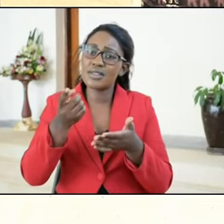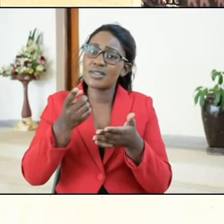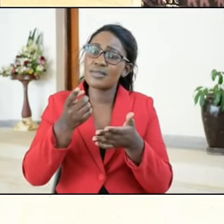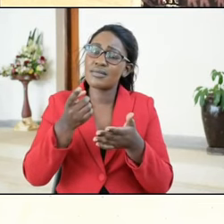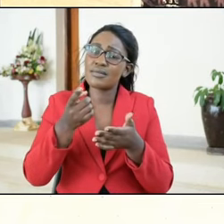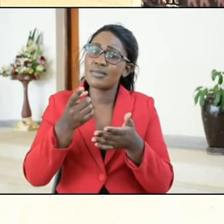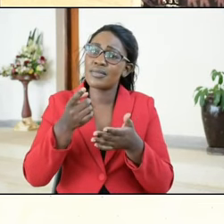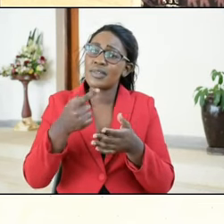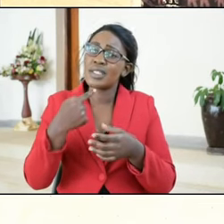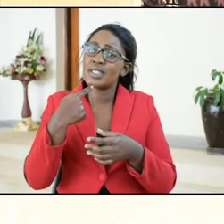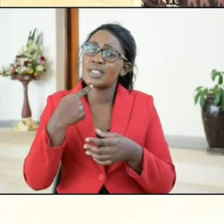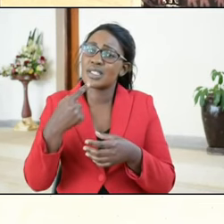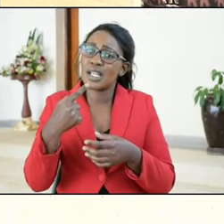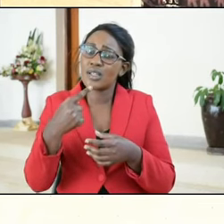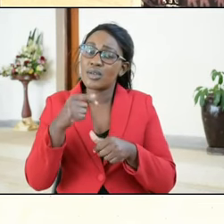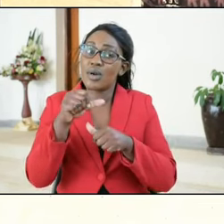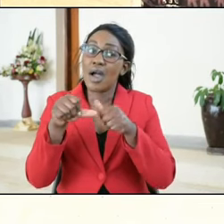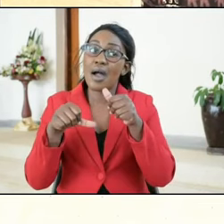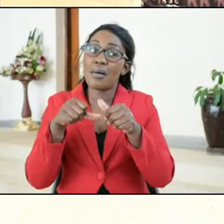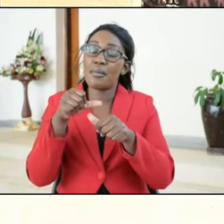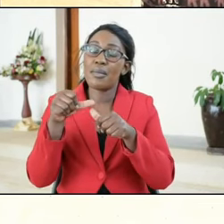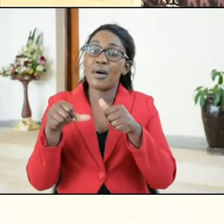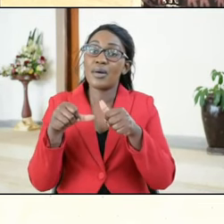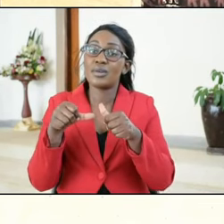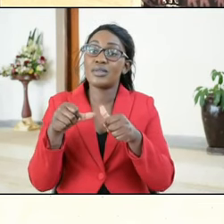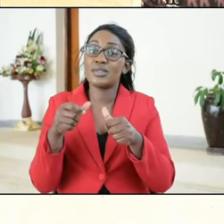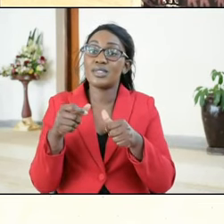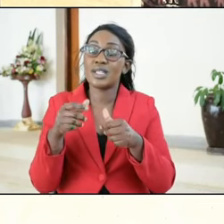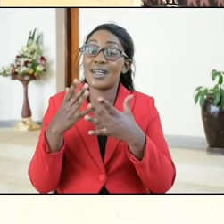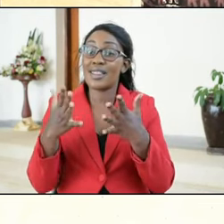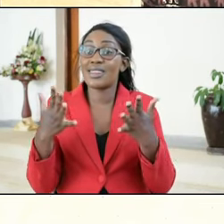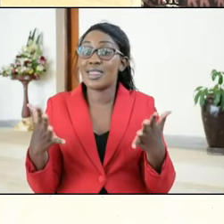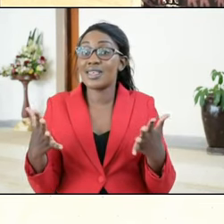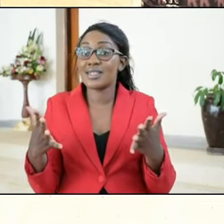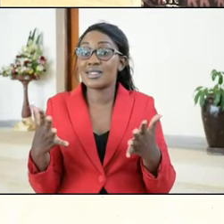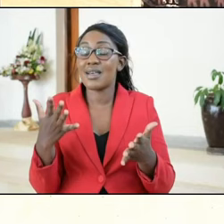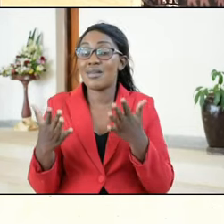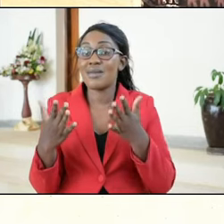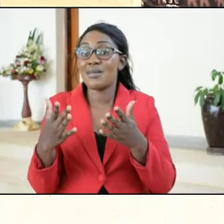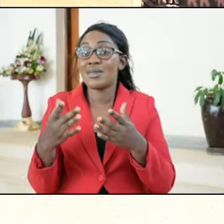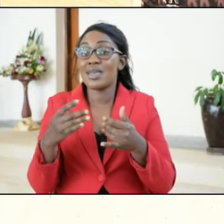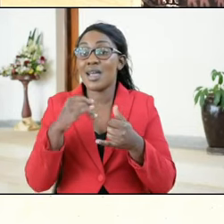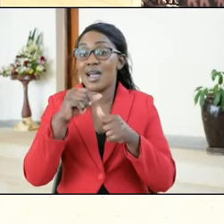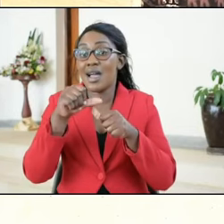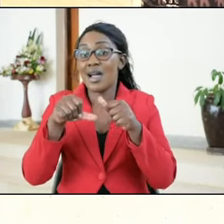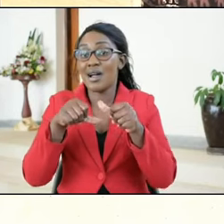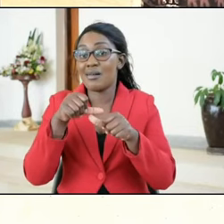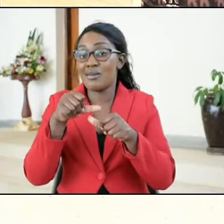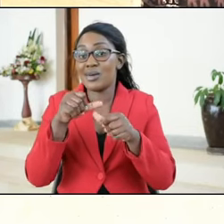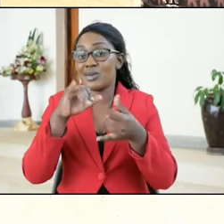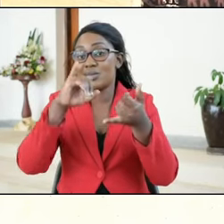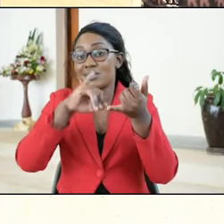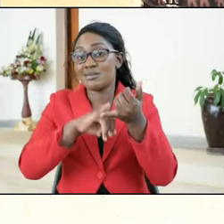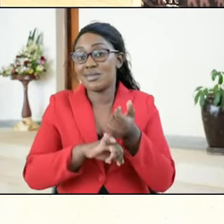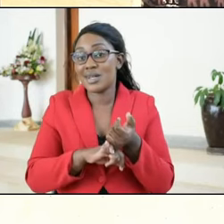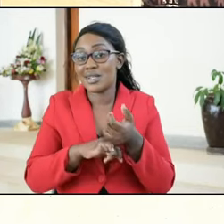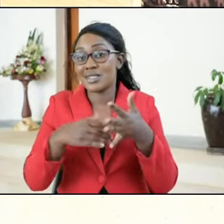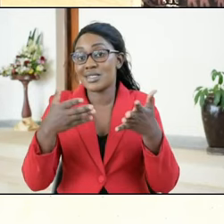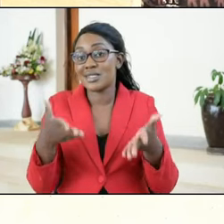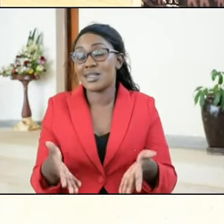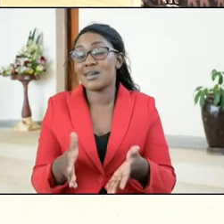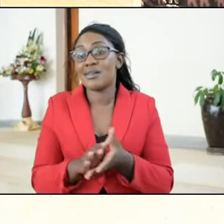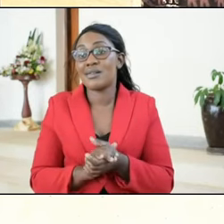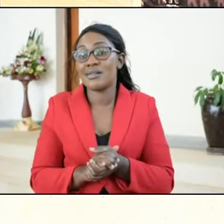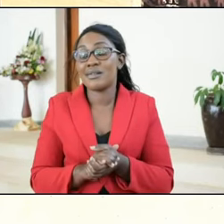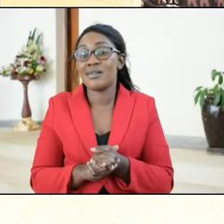scripture telling you about creation or about marriage. In our world today, they can even tell